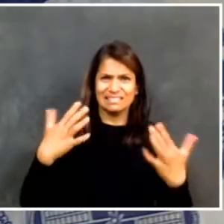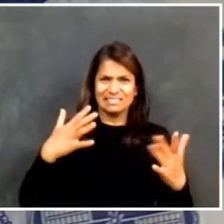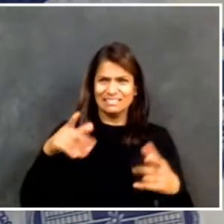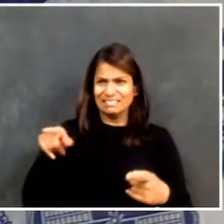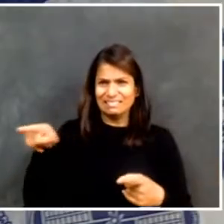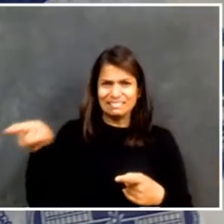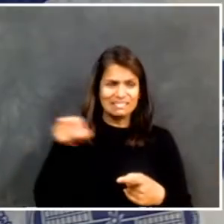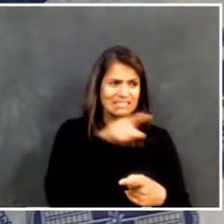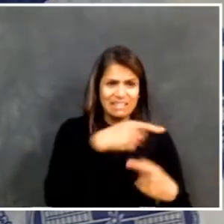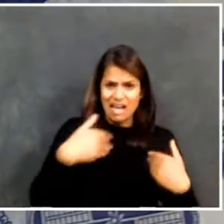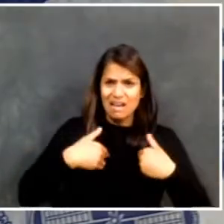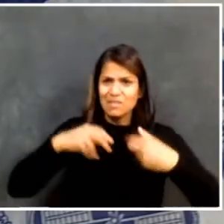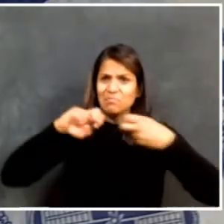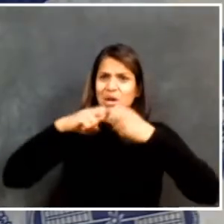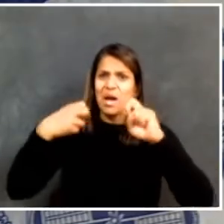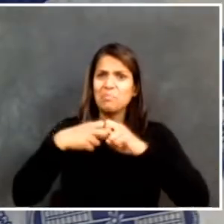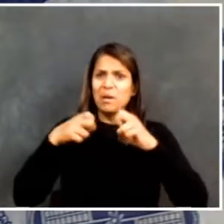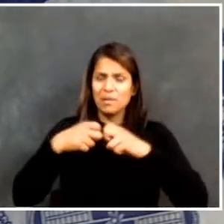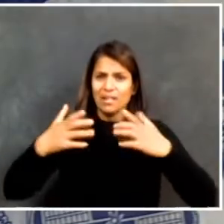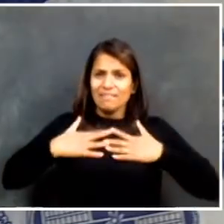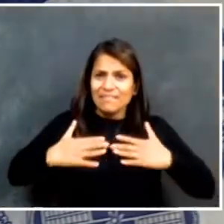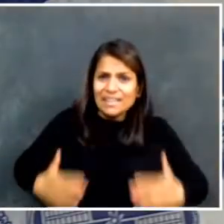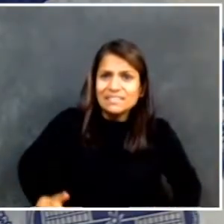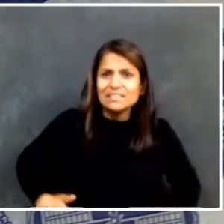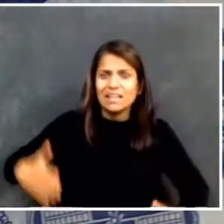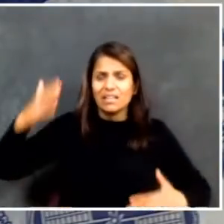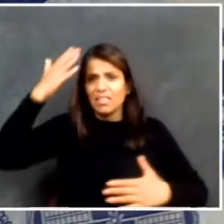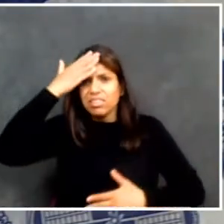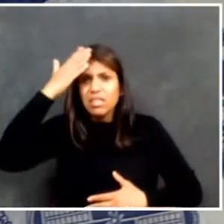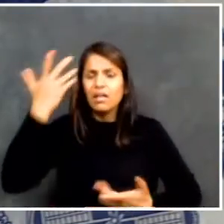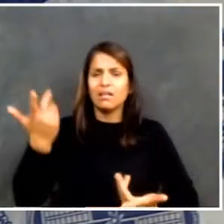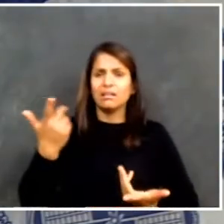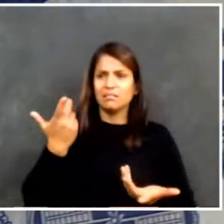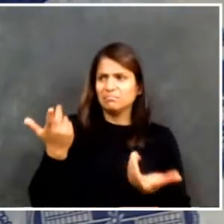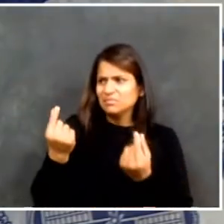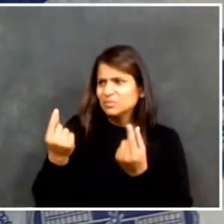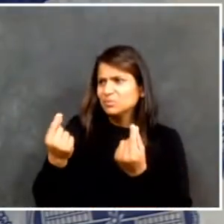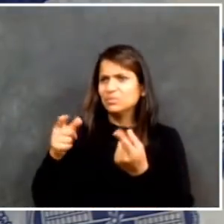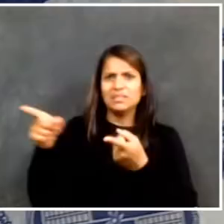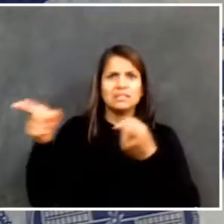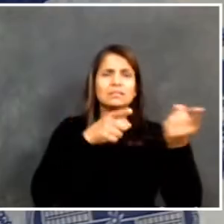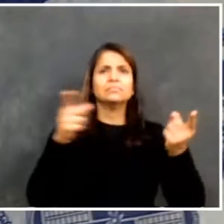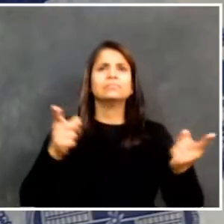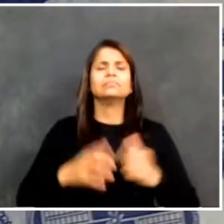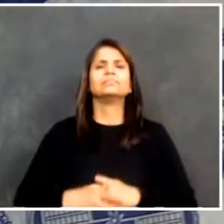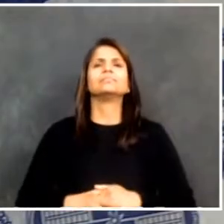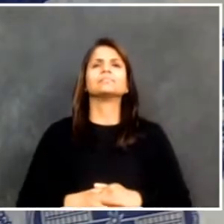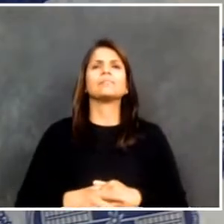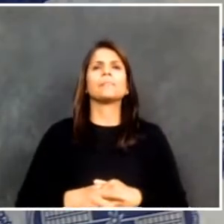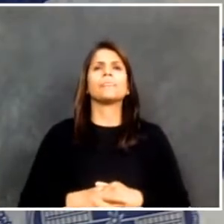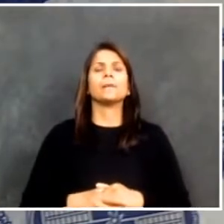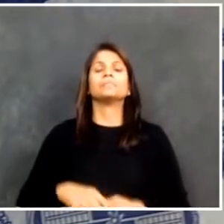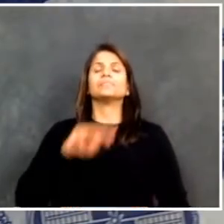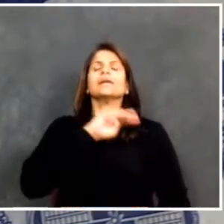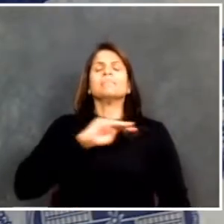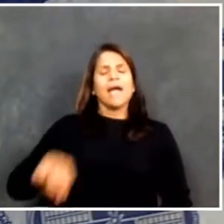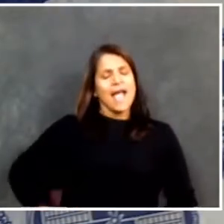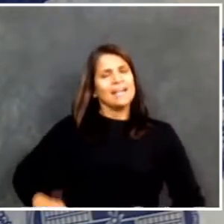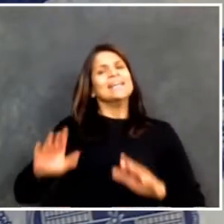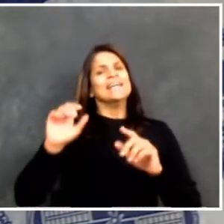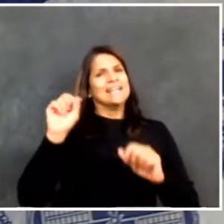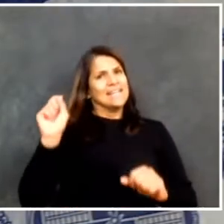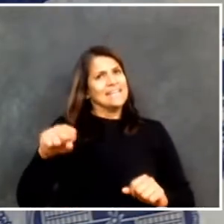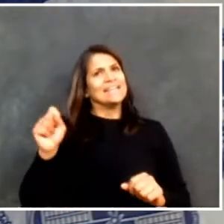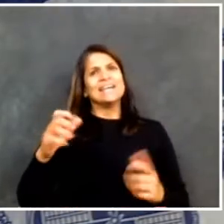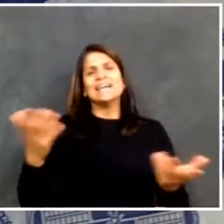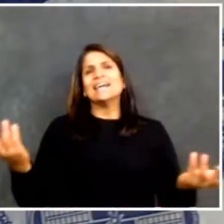were tolerated, meaning literally homeless people created like little villages. Sometimes it was on railroad tracks